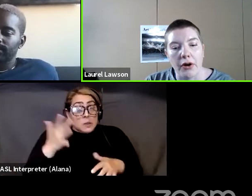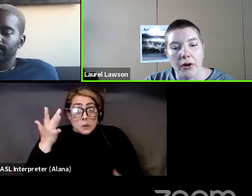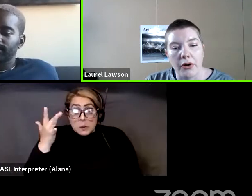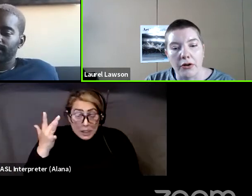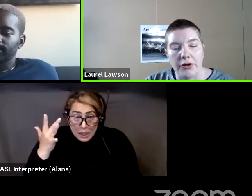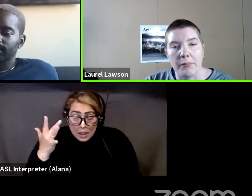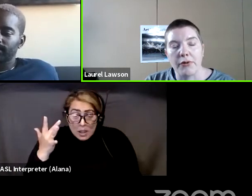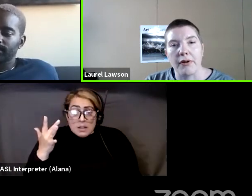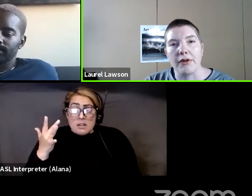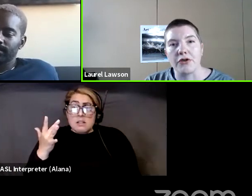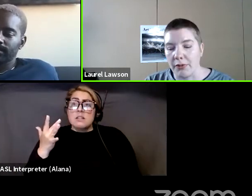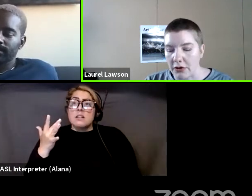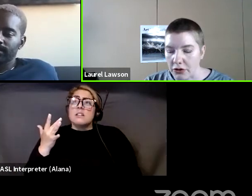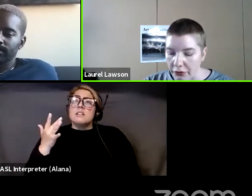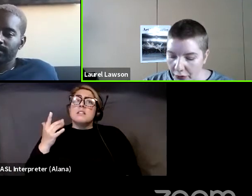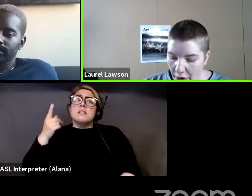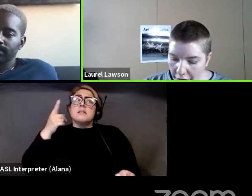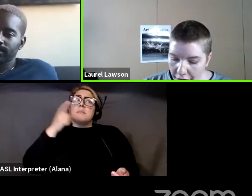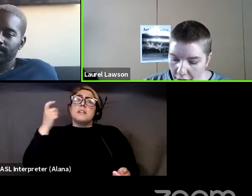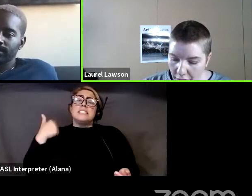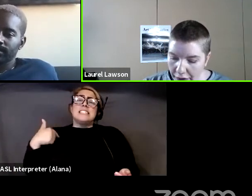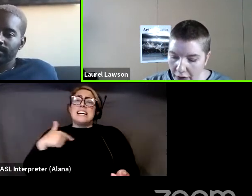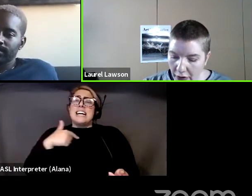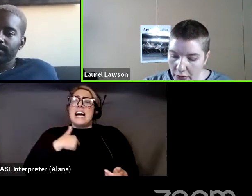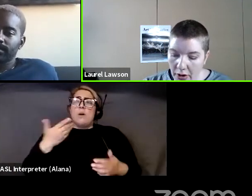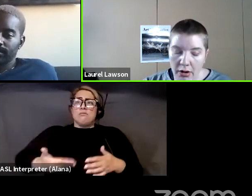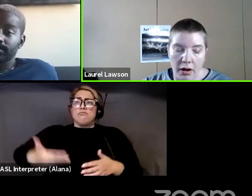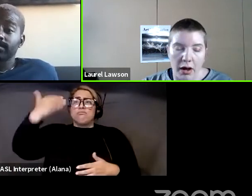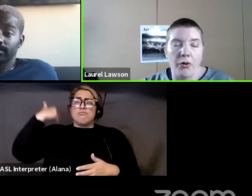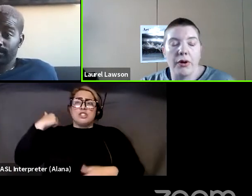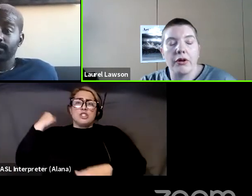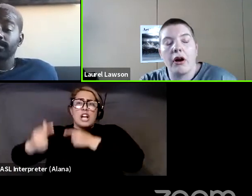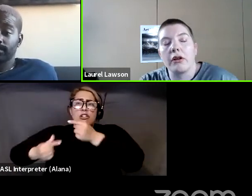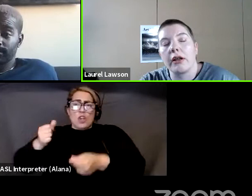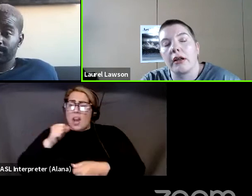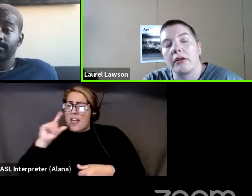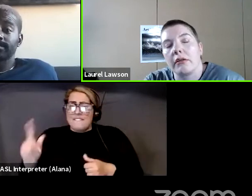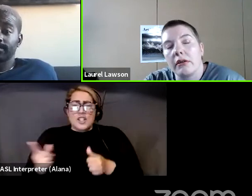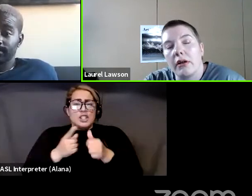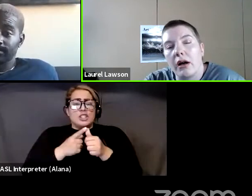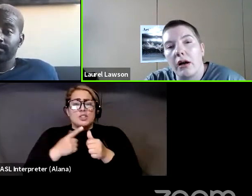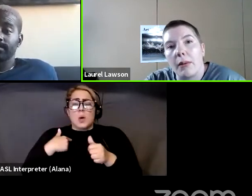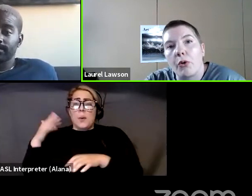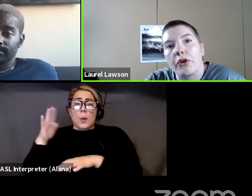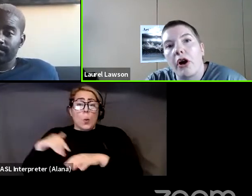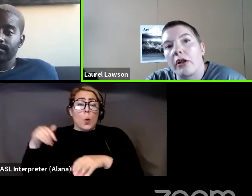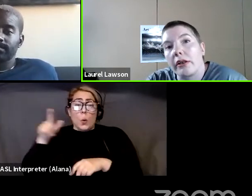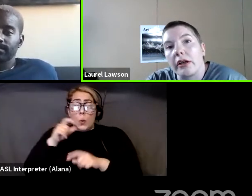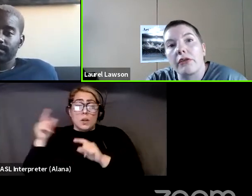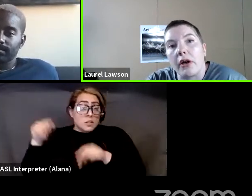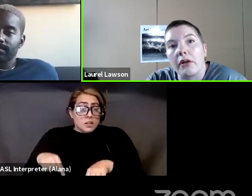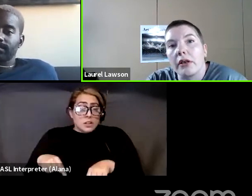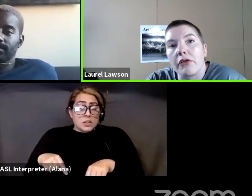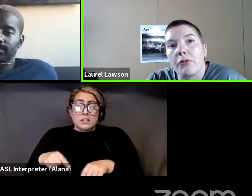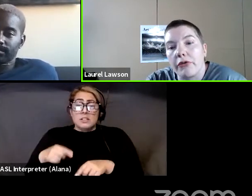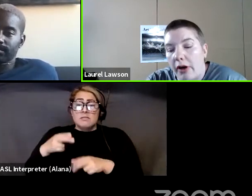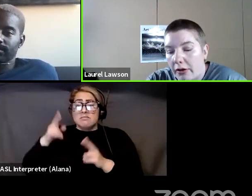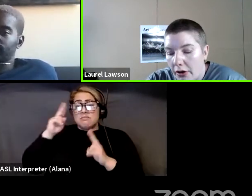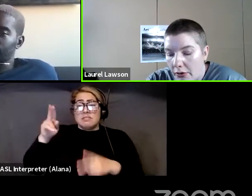our contemporary generations are not the first. So I'm going to call in